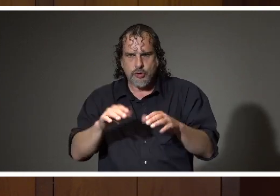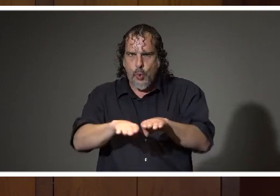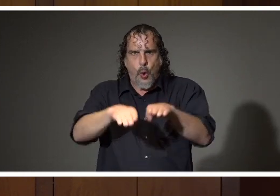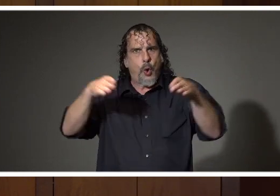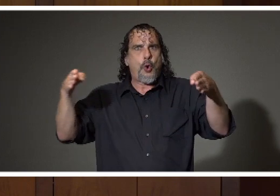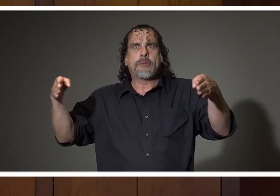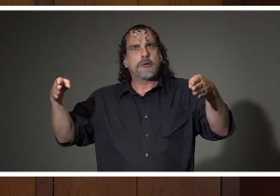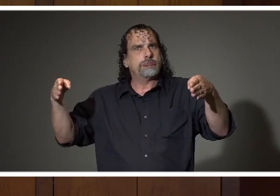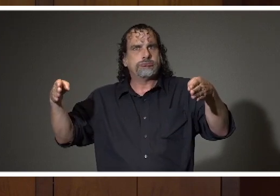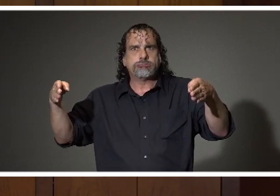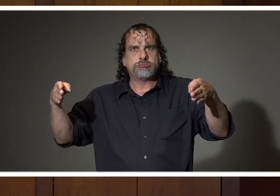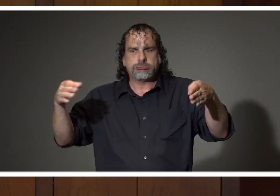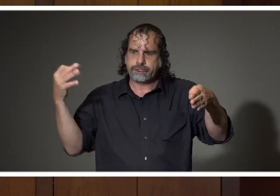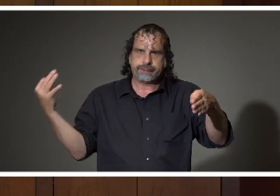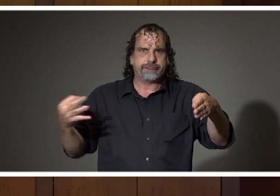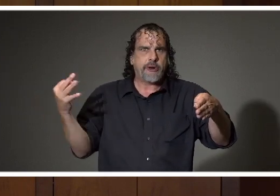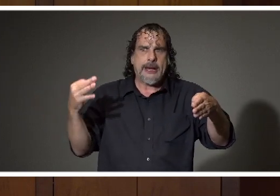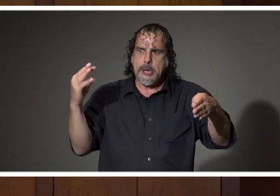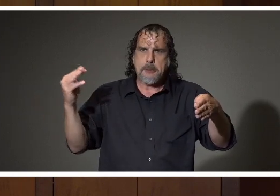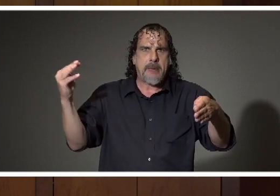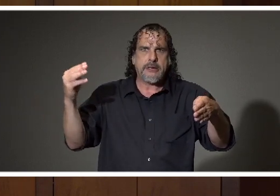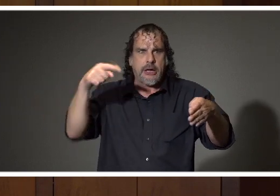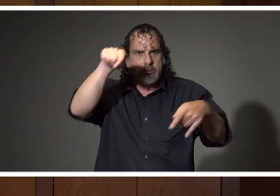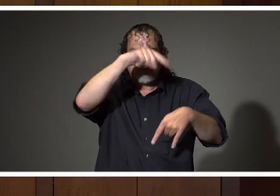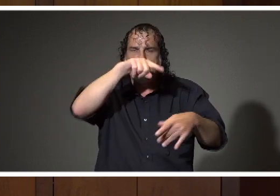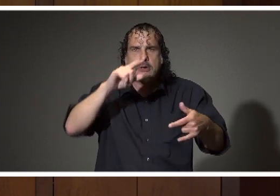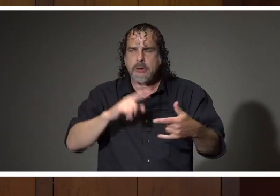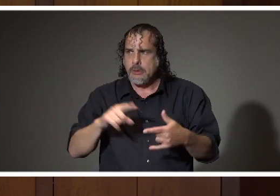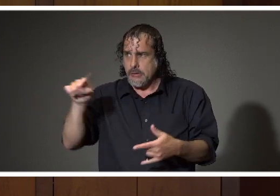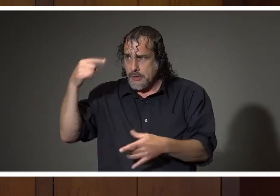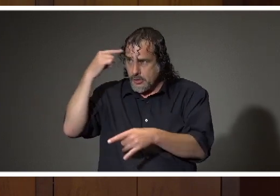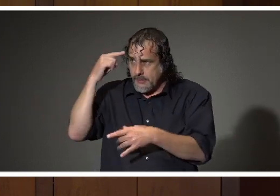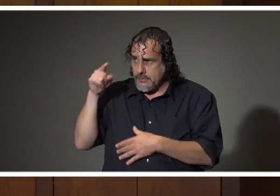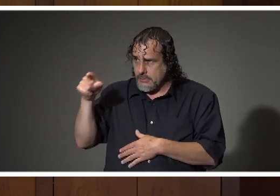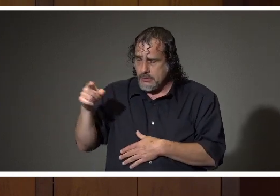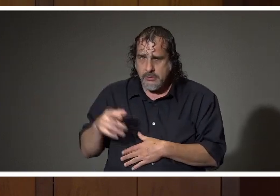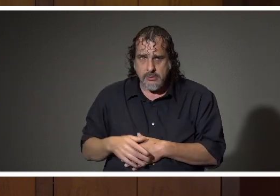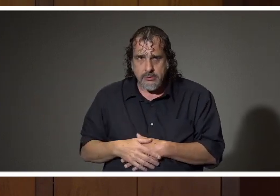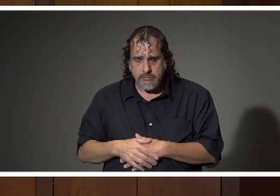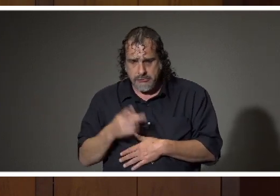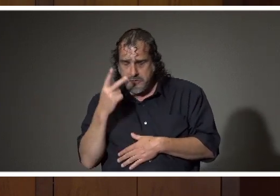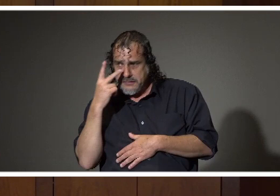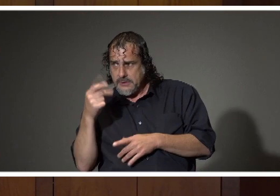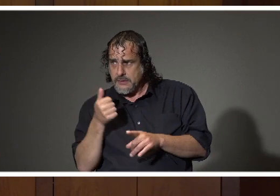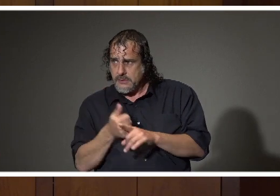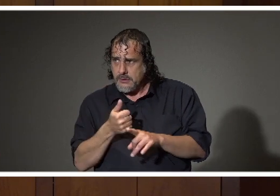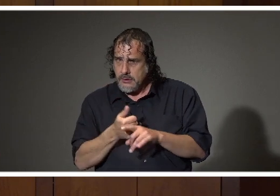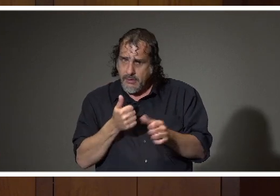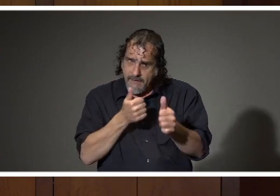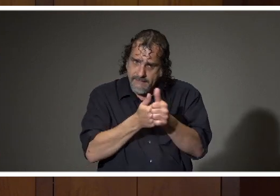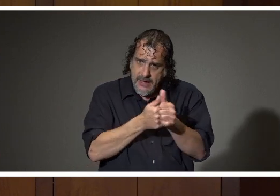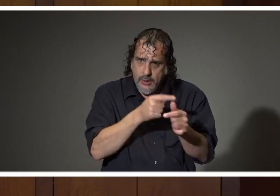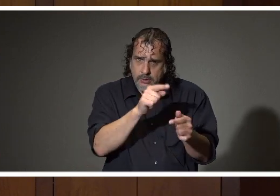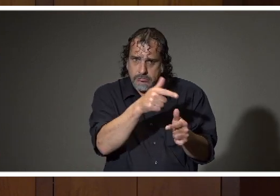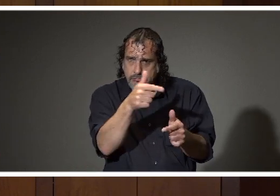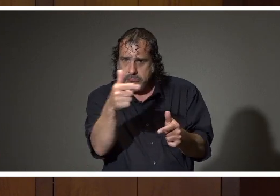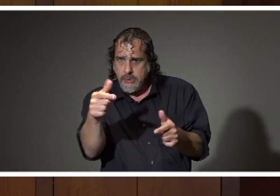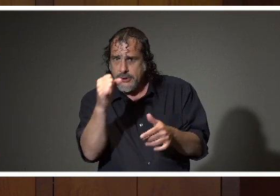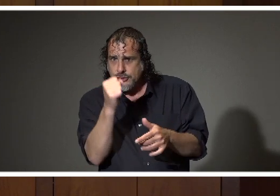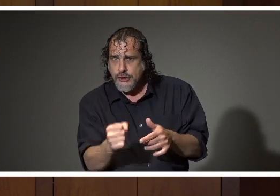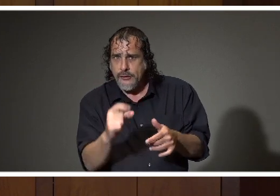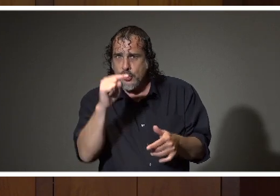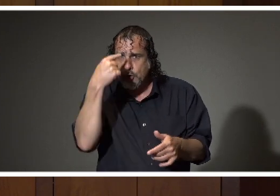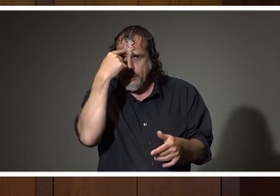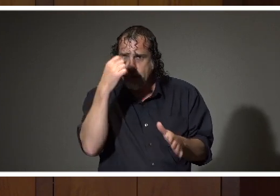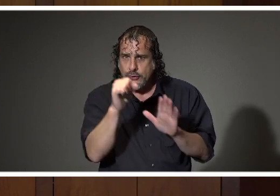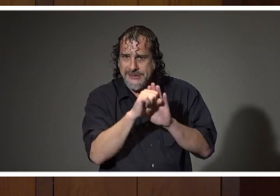moves, maybe beginning Friday or Monday. Governor, do you kind of see yourself following the lead of some other Southern governors